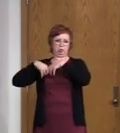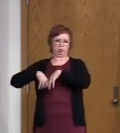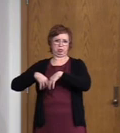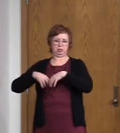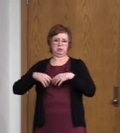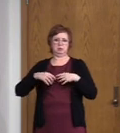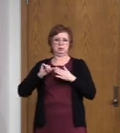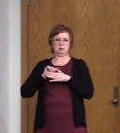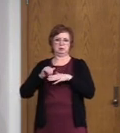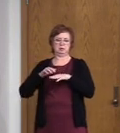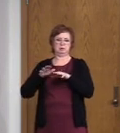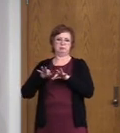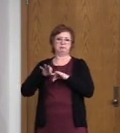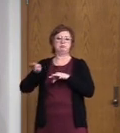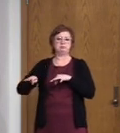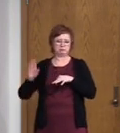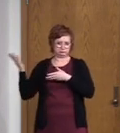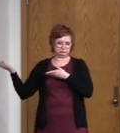vaccination plan?